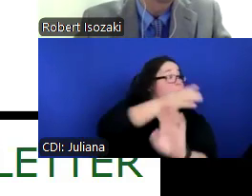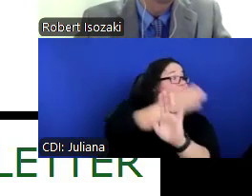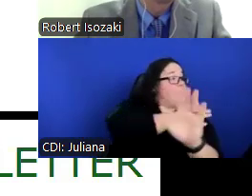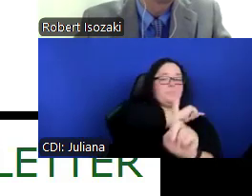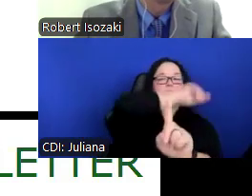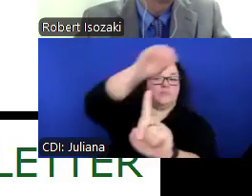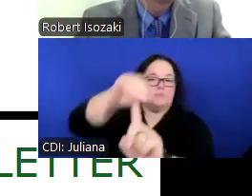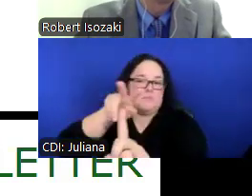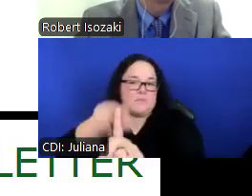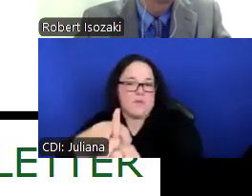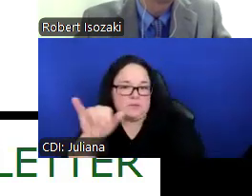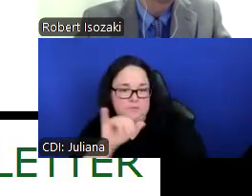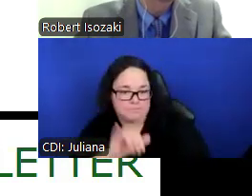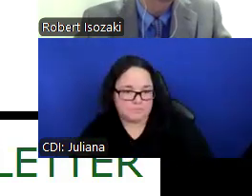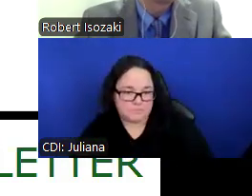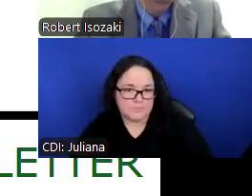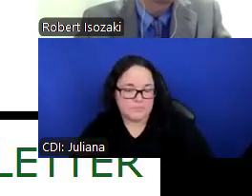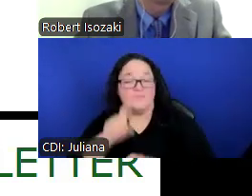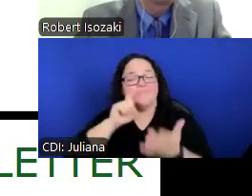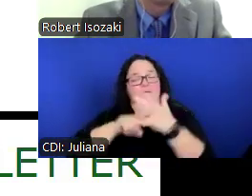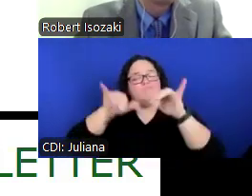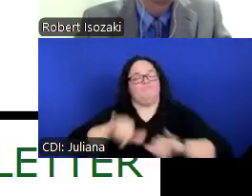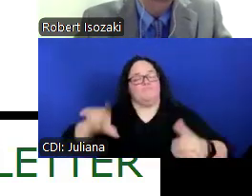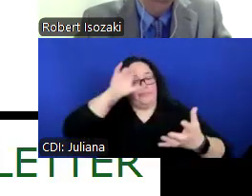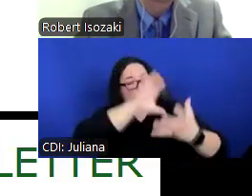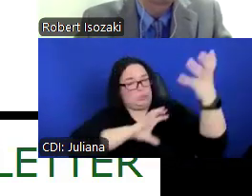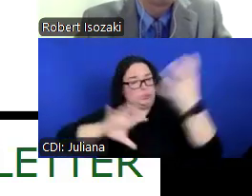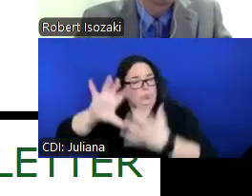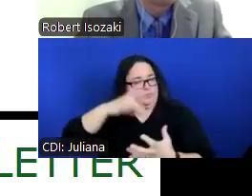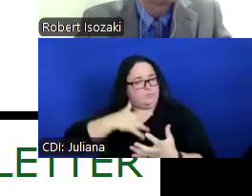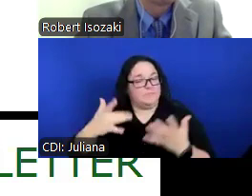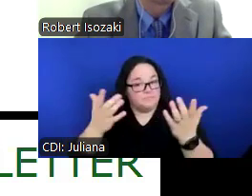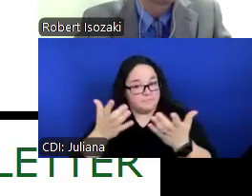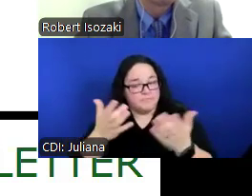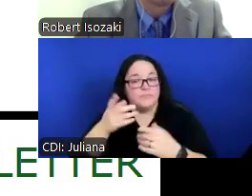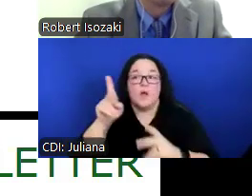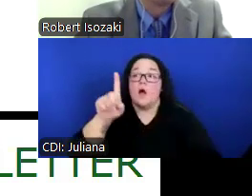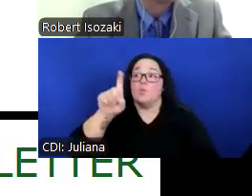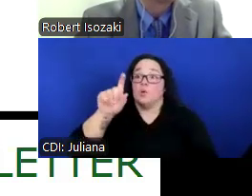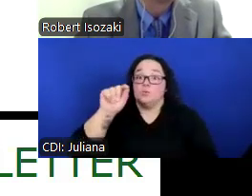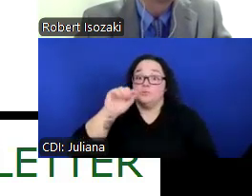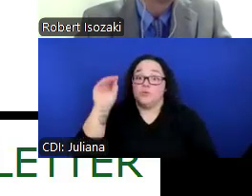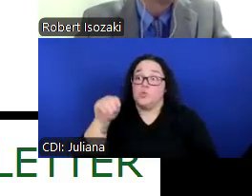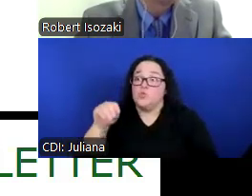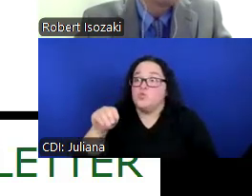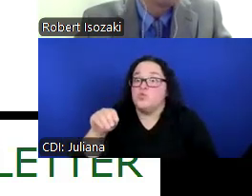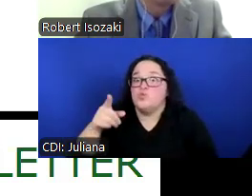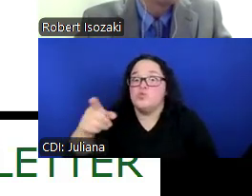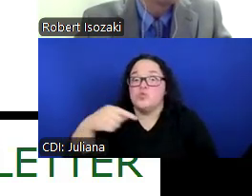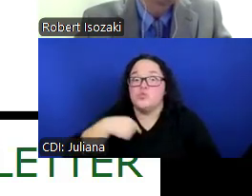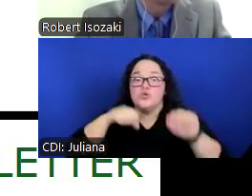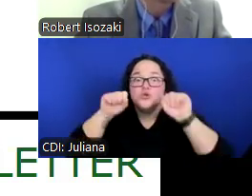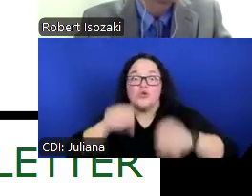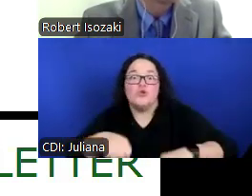think I can build 120% of the square footage that was destroyed. So that